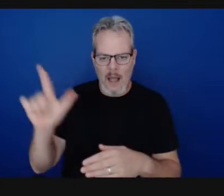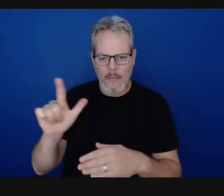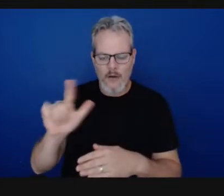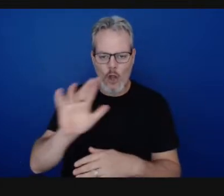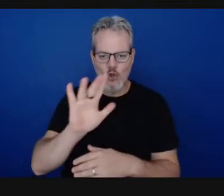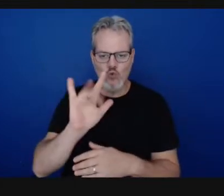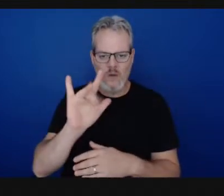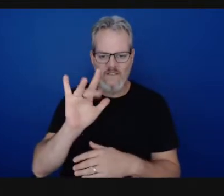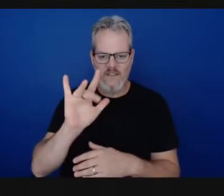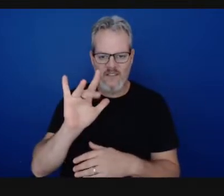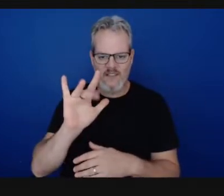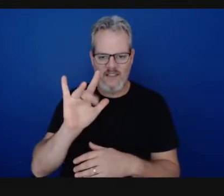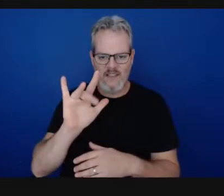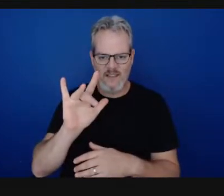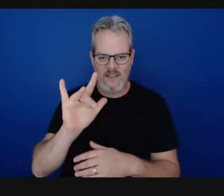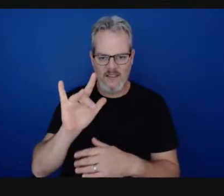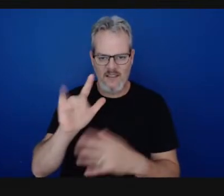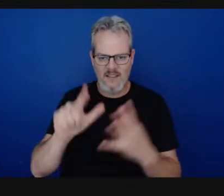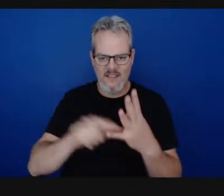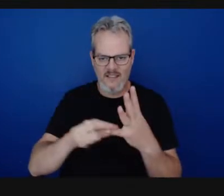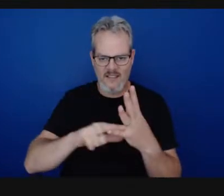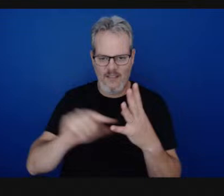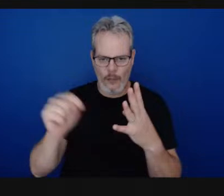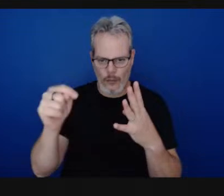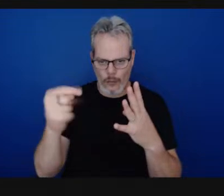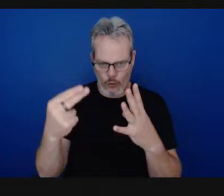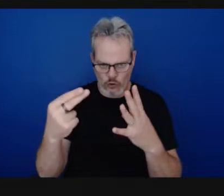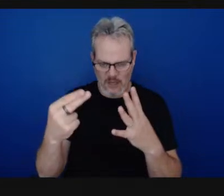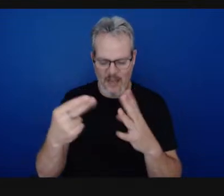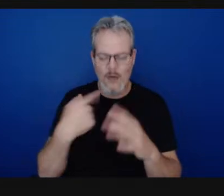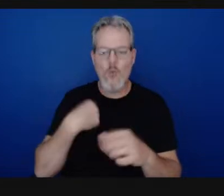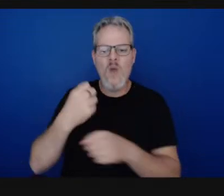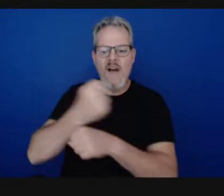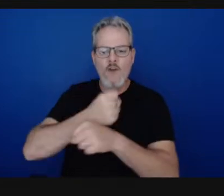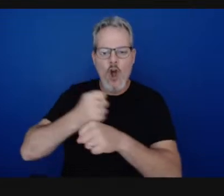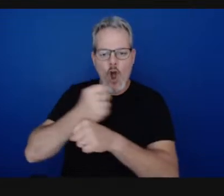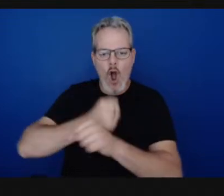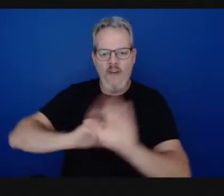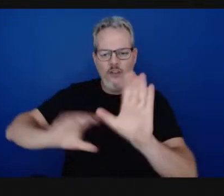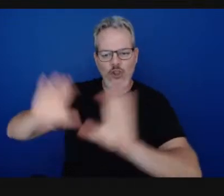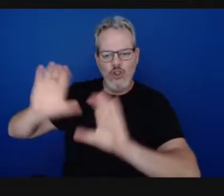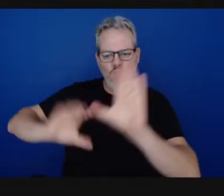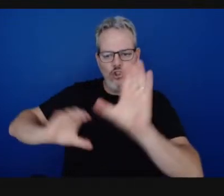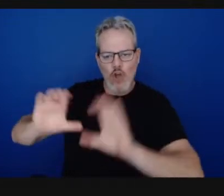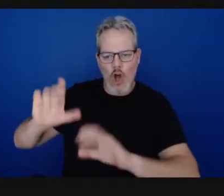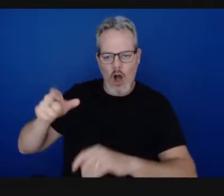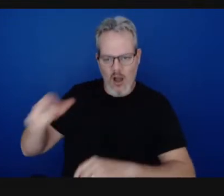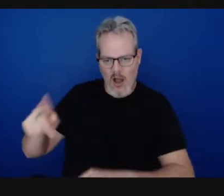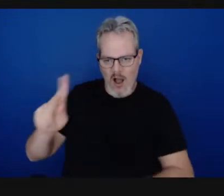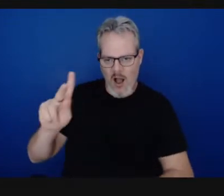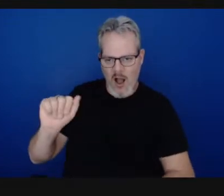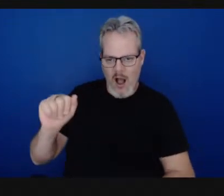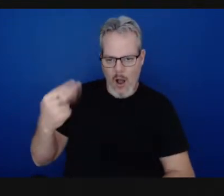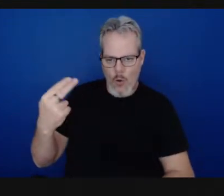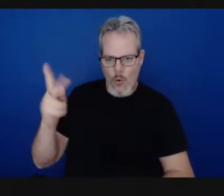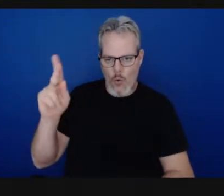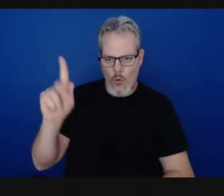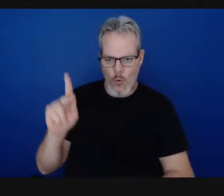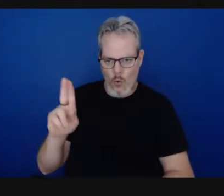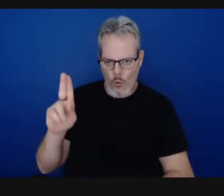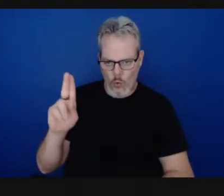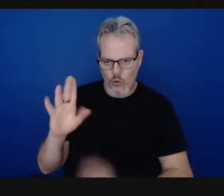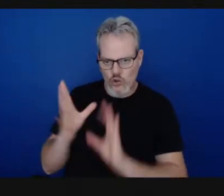Thursday. There is a coffee talk at Kahuku on an 1868 Mauna Loa